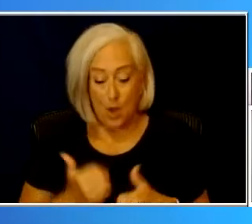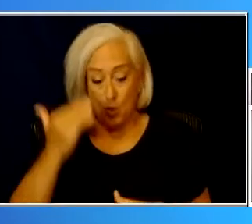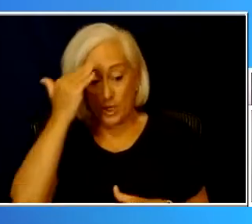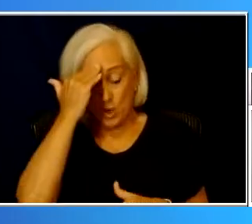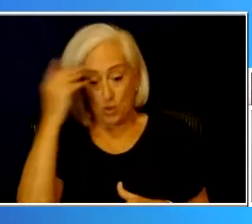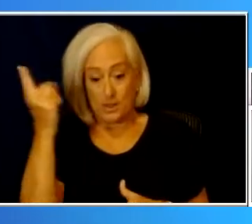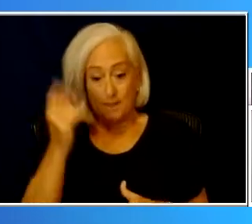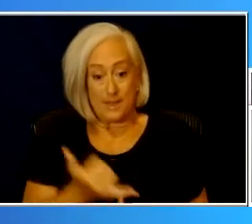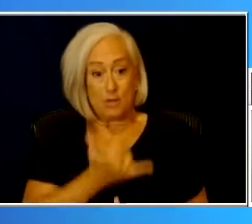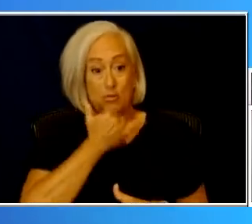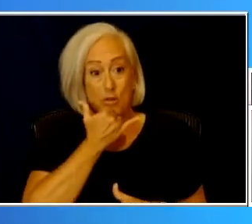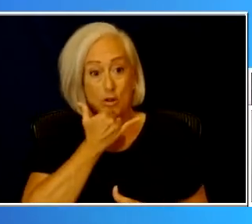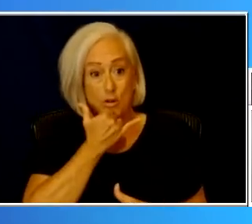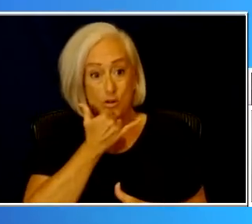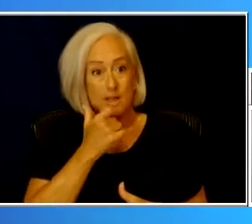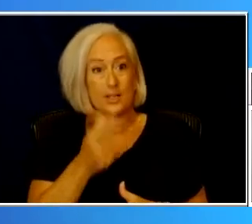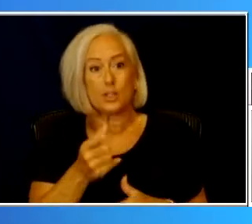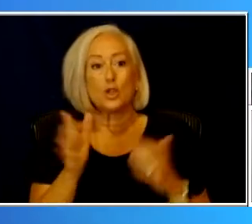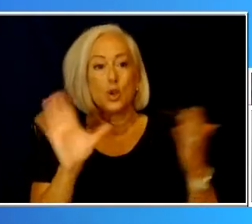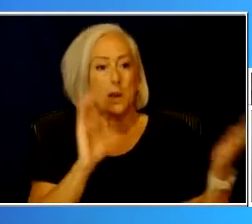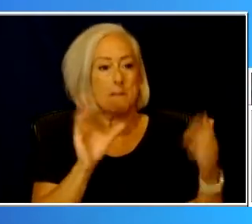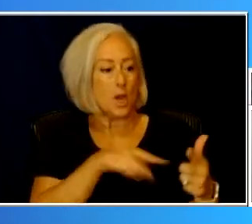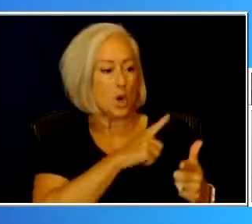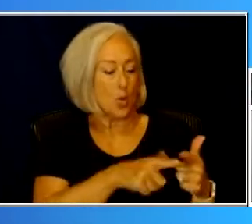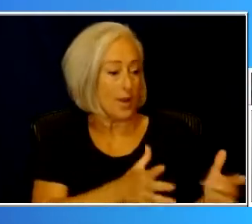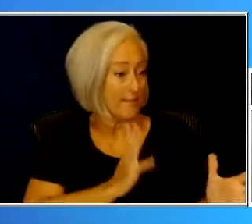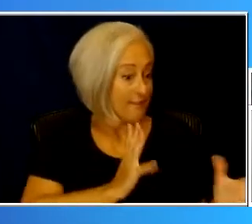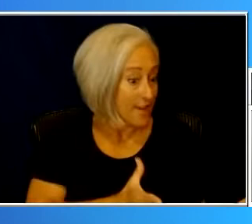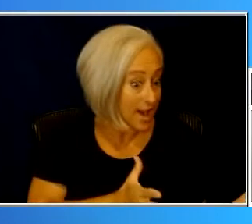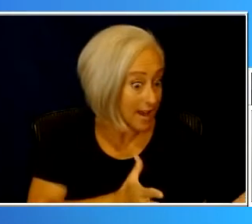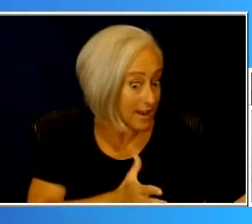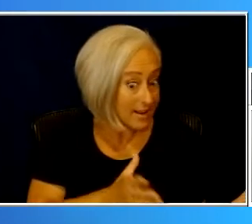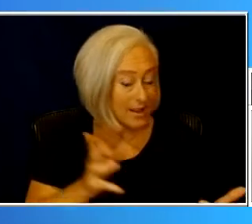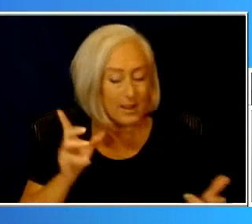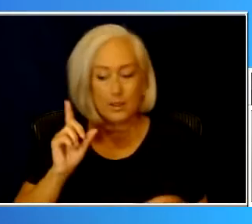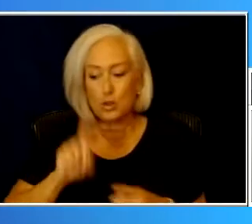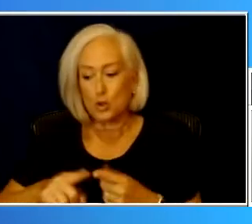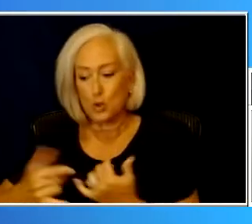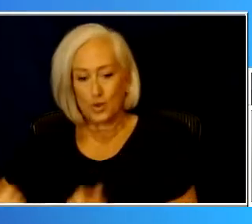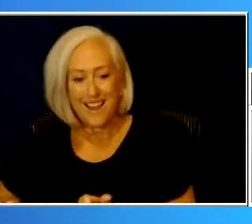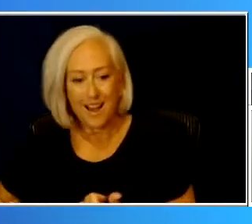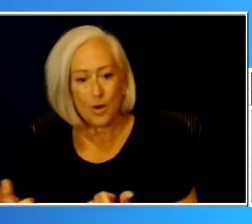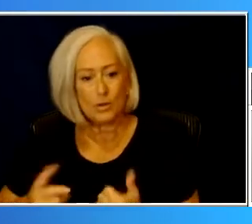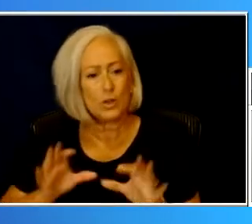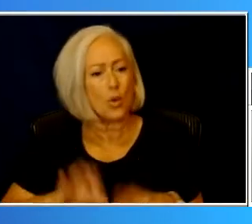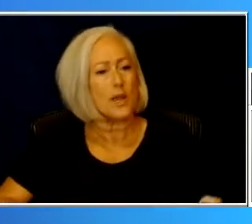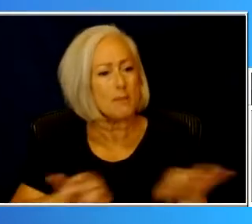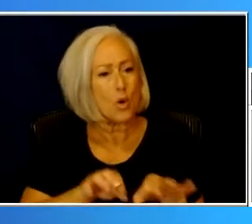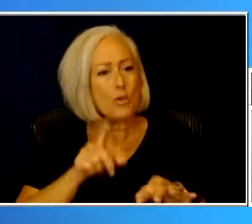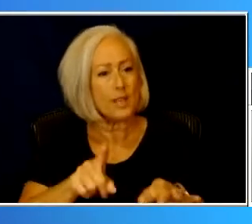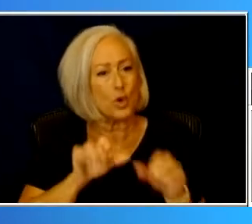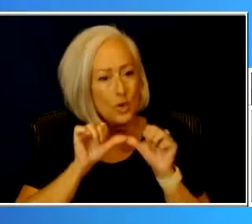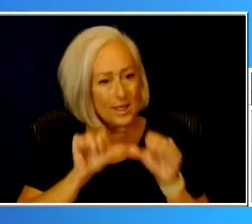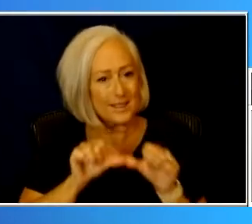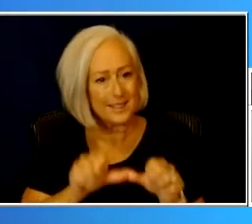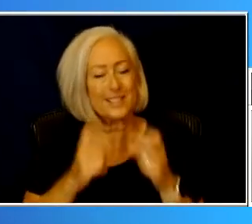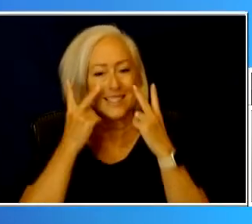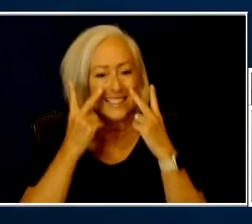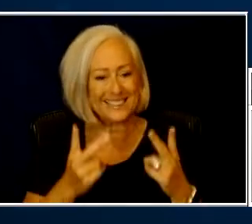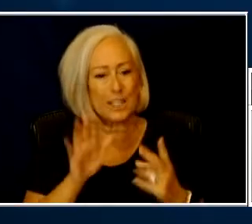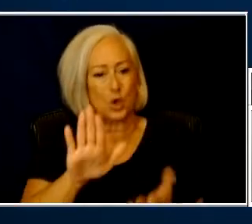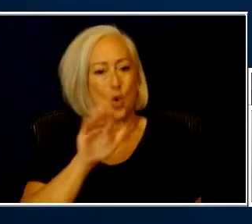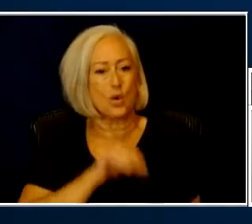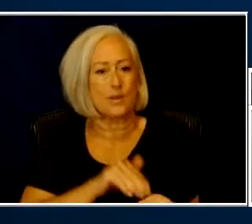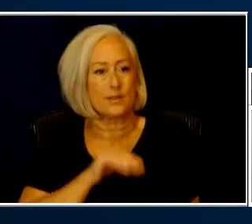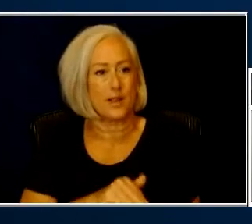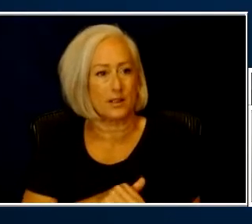it to when it was fine or right. And so it's really important that you consistently see your doctor. Don't just